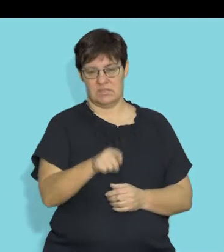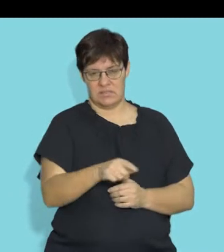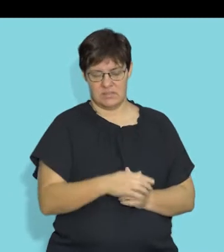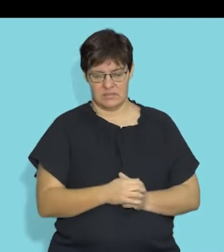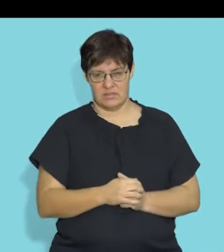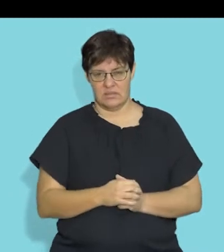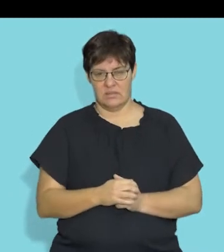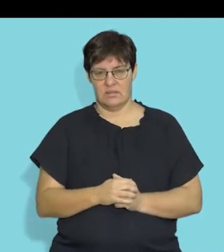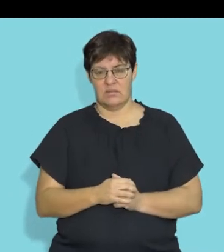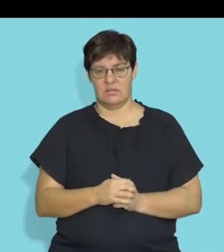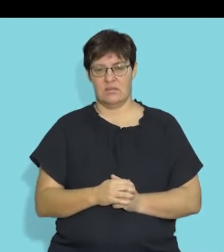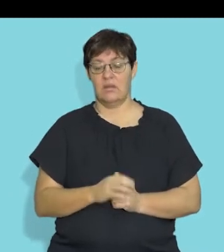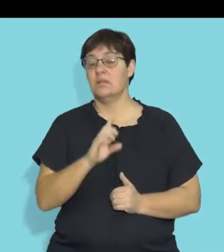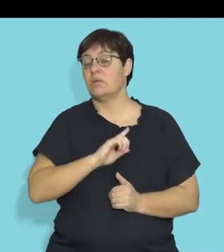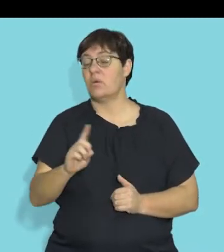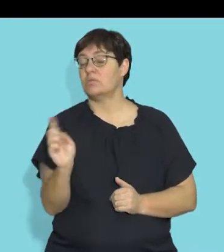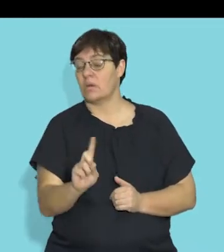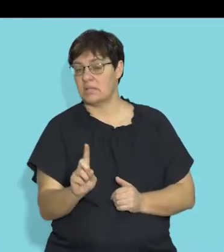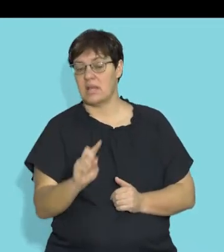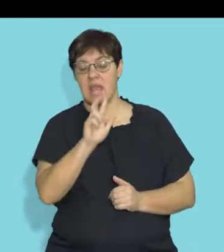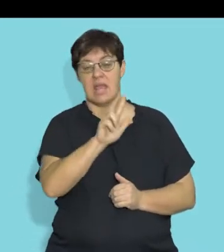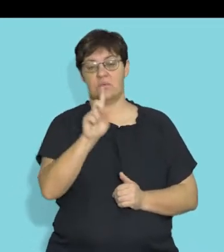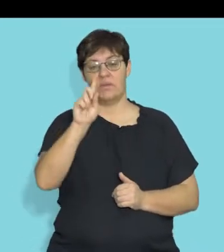a deposit of